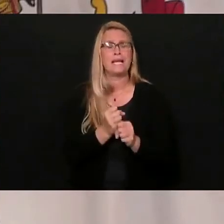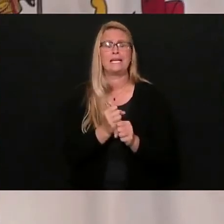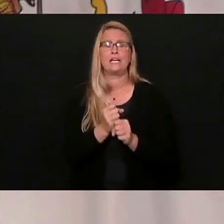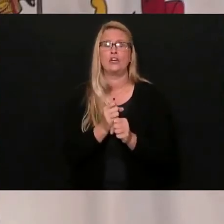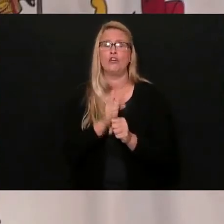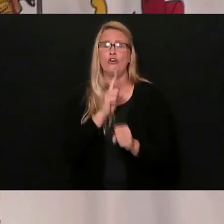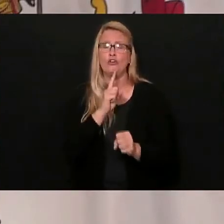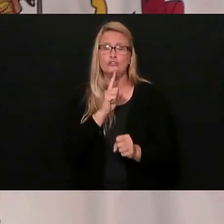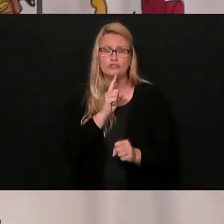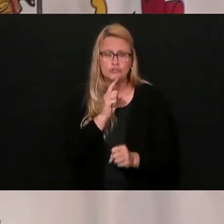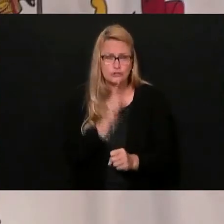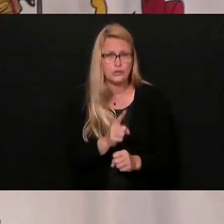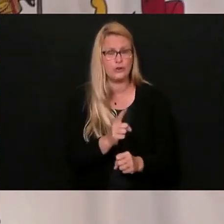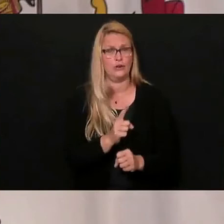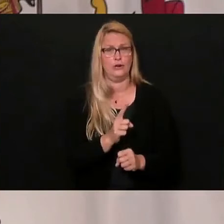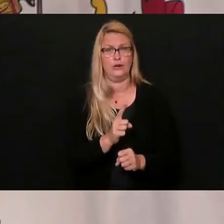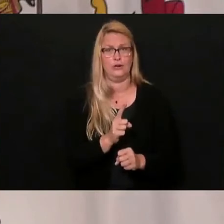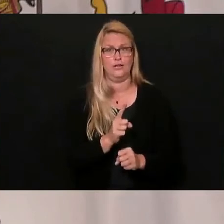certain